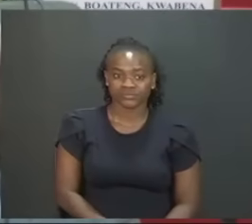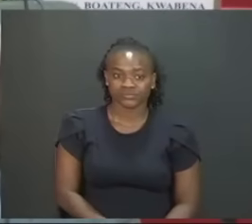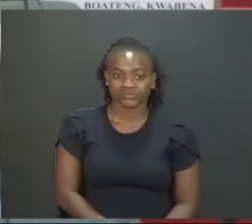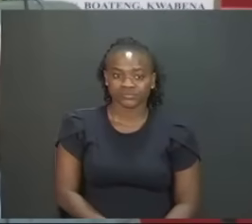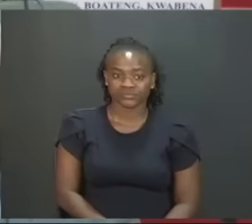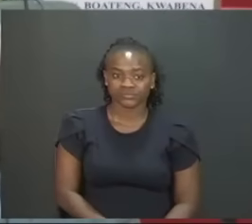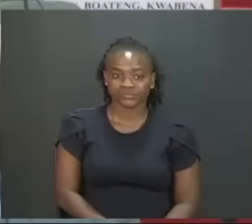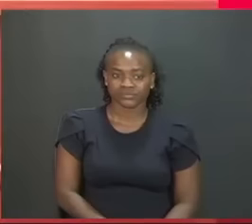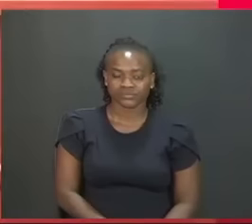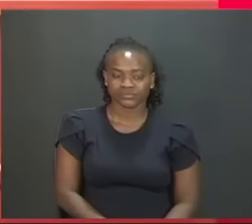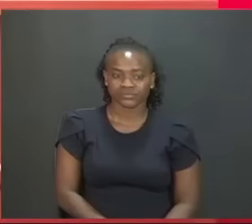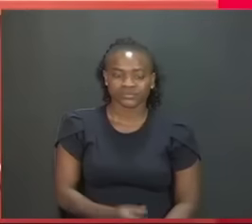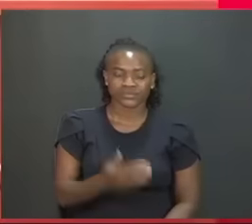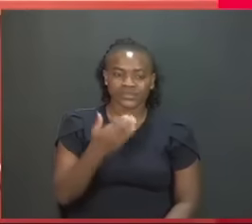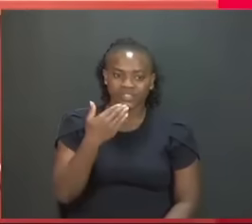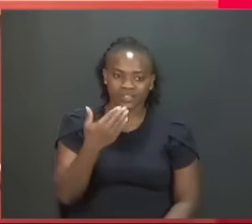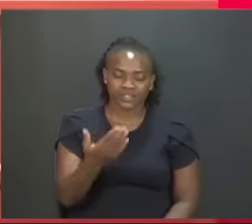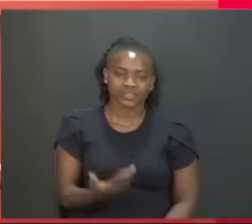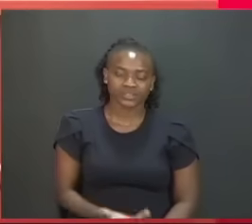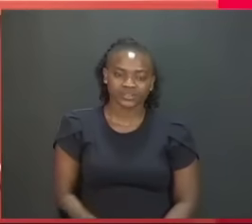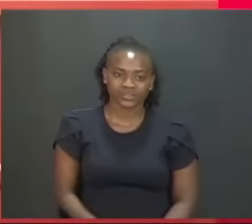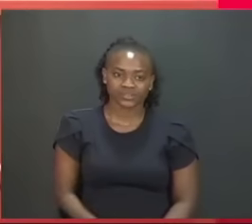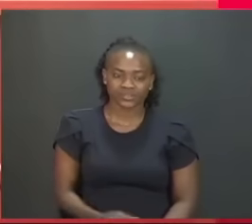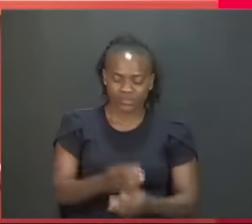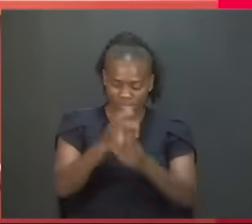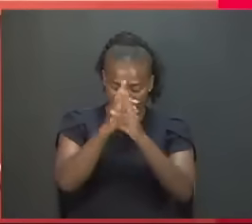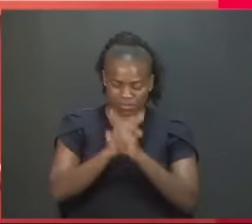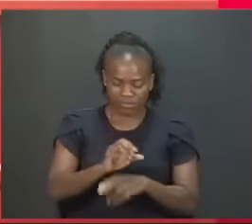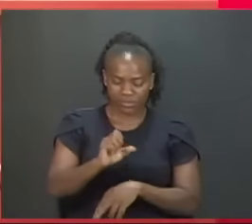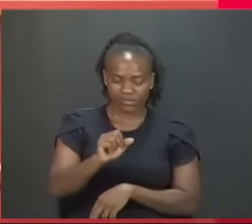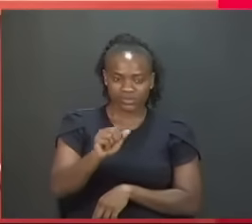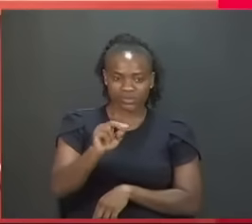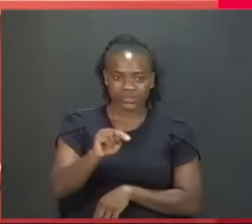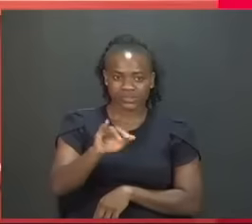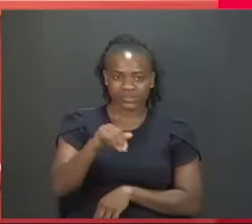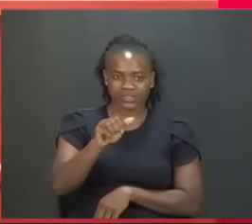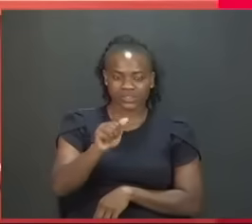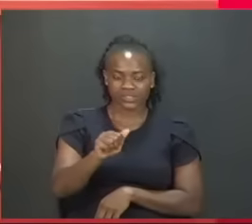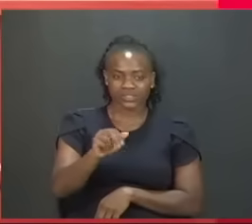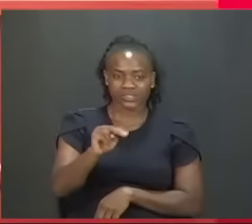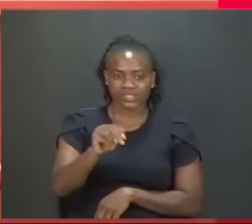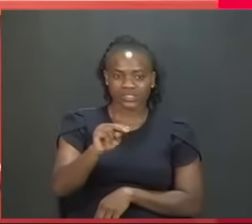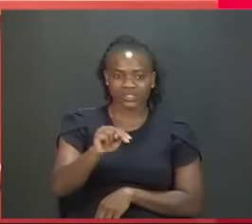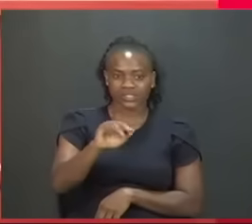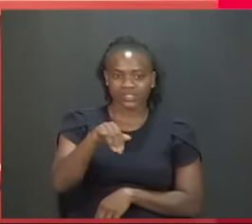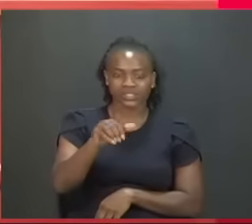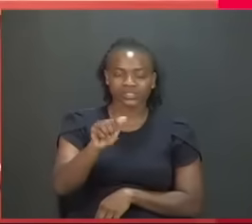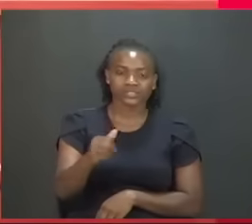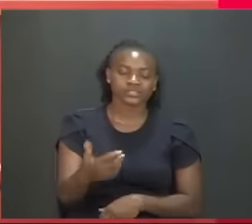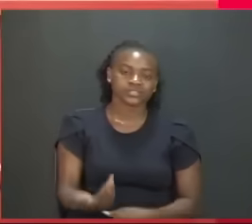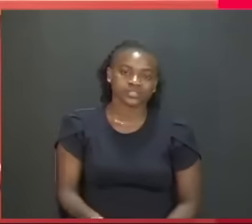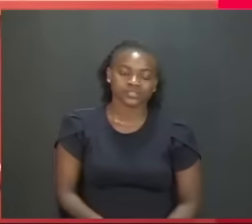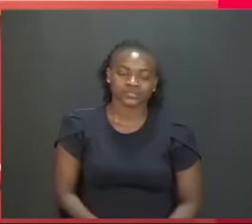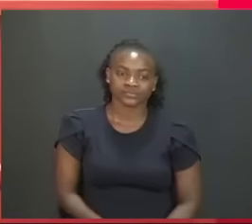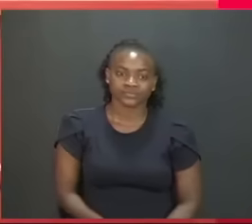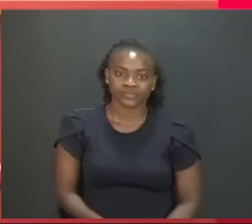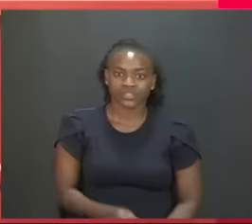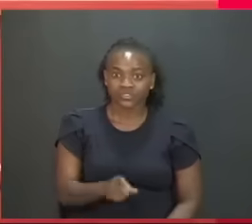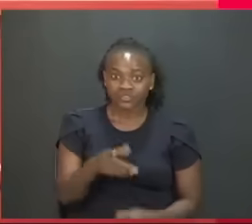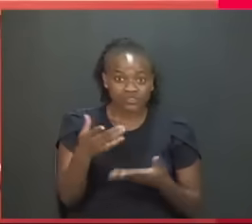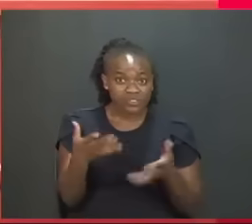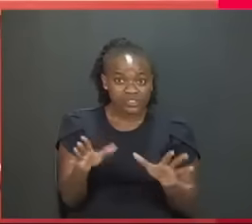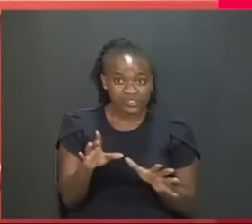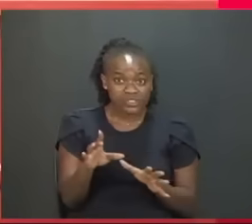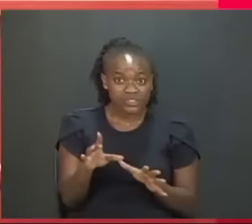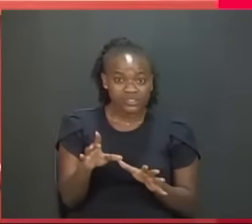Roxanne, Thank you very much. Let me raise my issues. Honourable Sanja Nanja. What is that? Oh, are you done? Let me raise my issues. Honourable Kinsley Nyako, are you